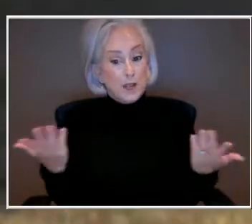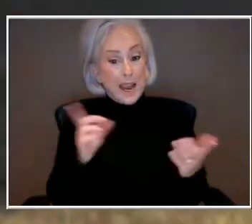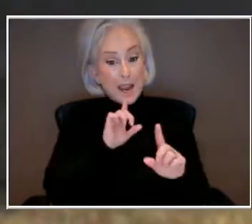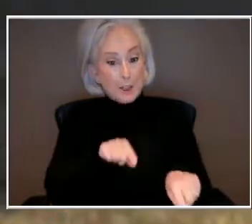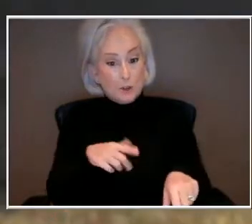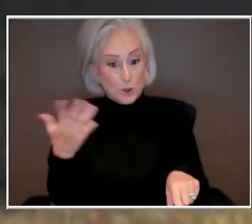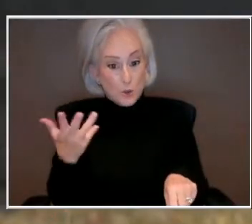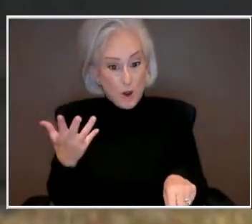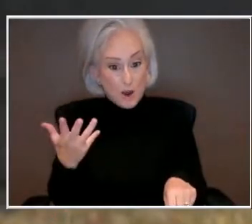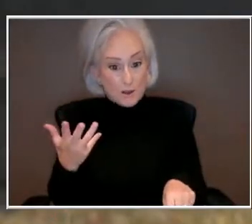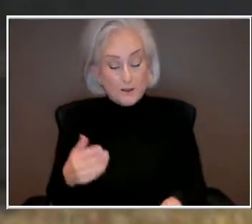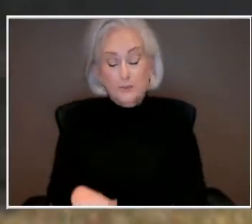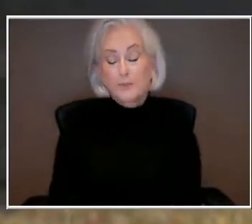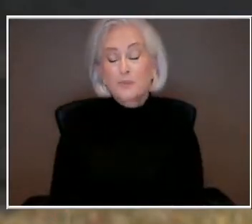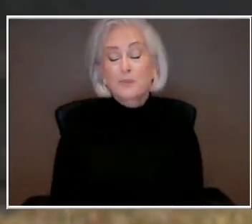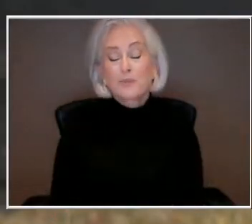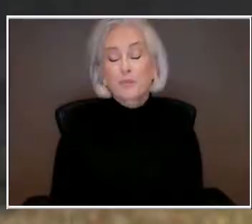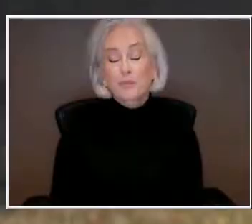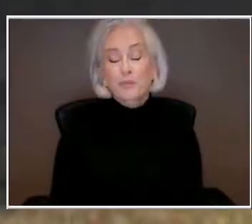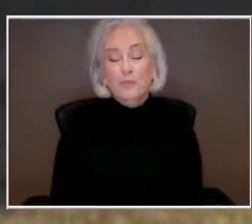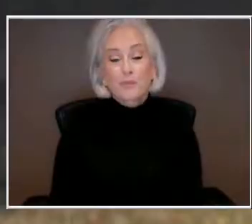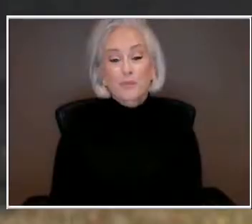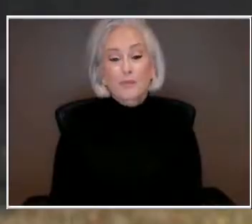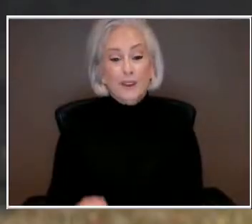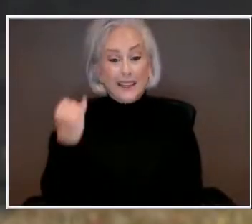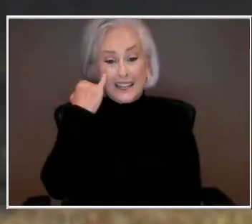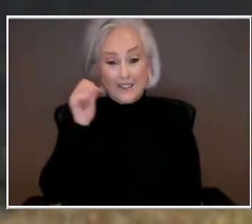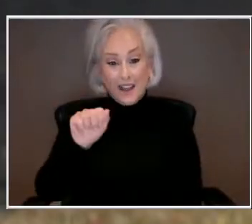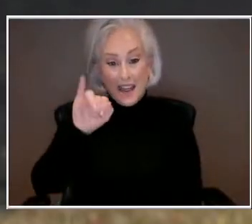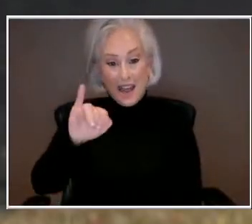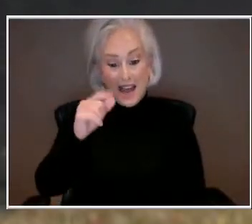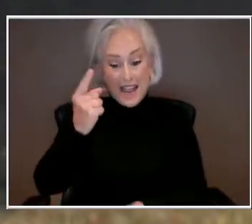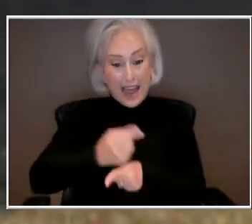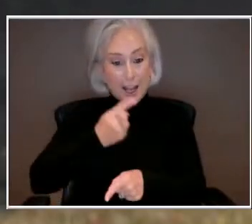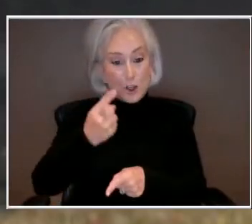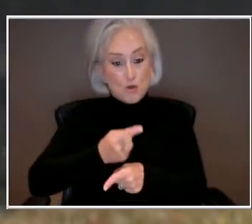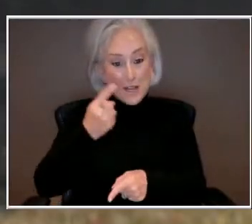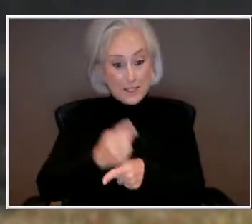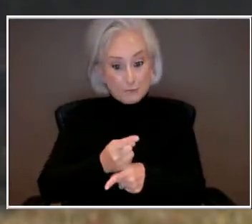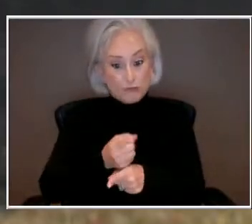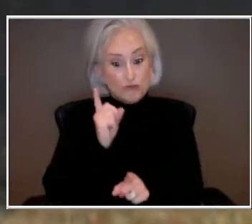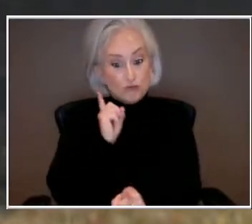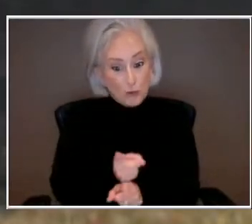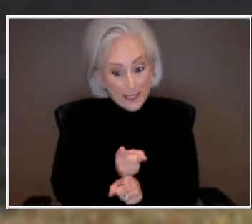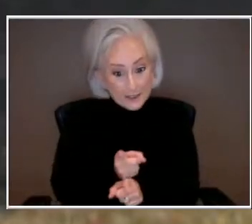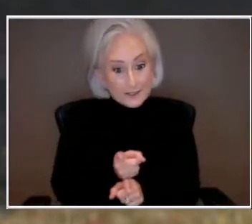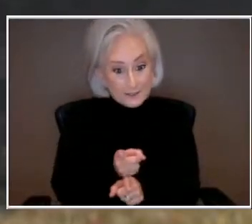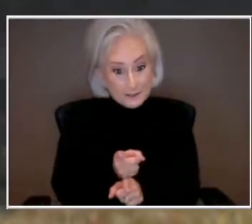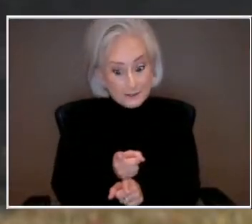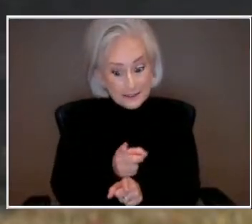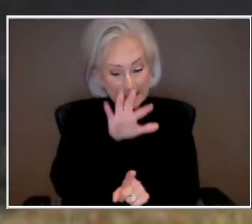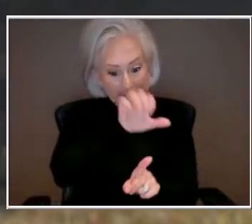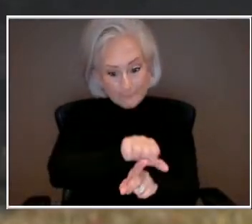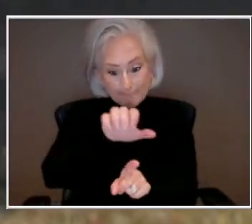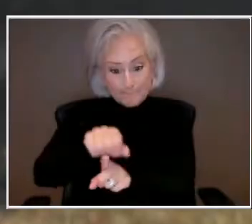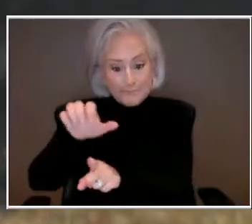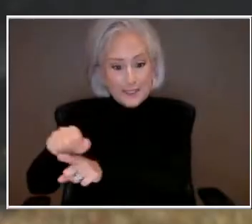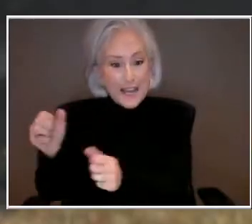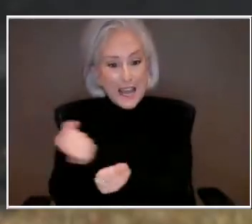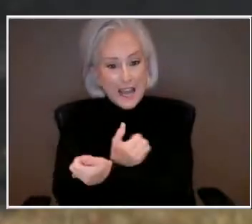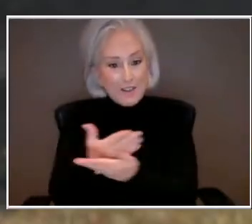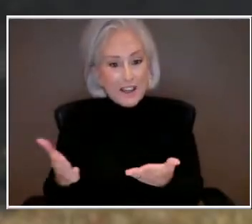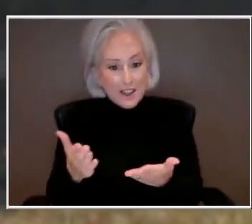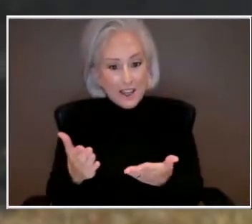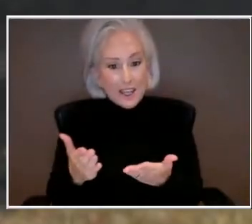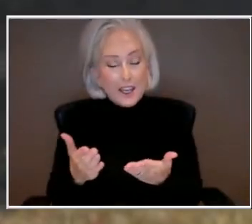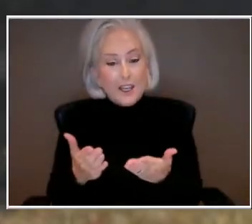I think as long as AI is accurate and they are catching everything that a radiologist would,